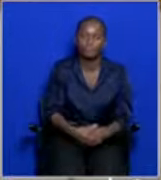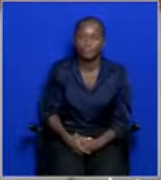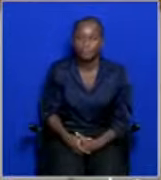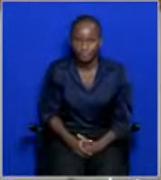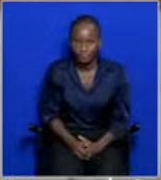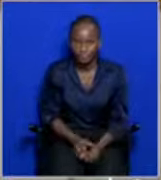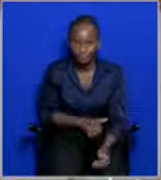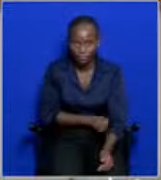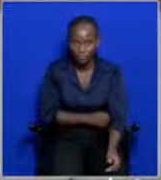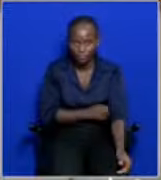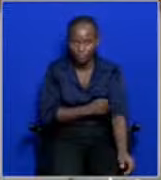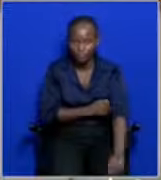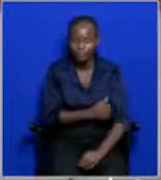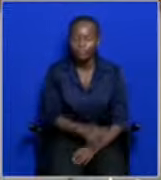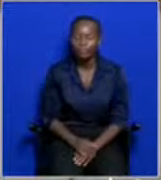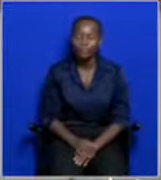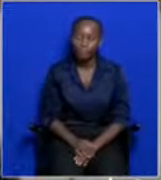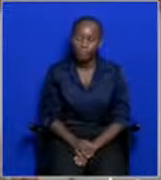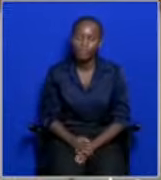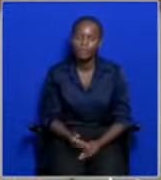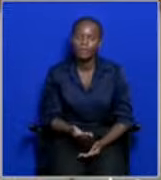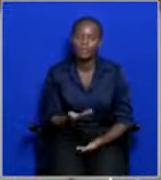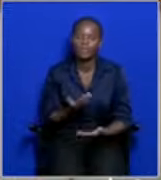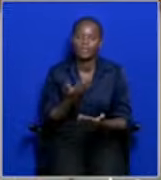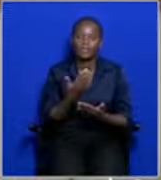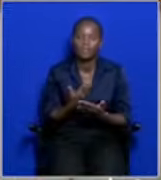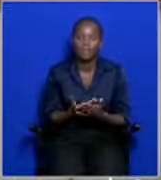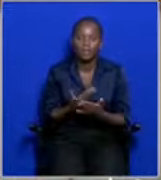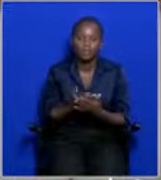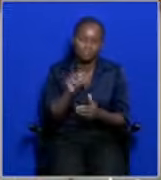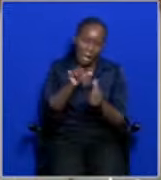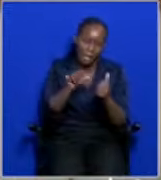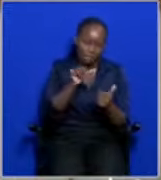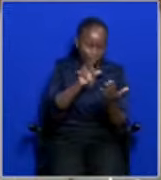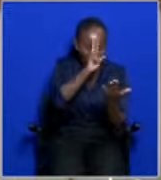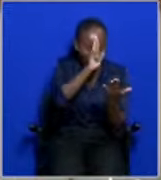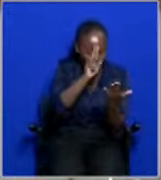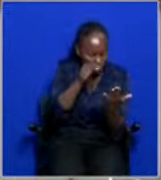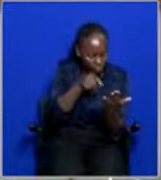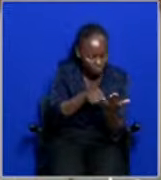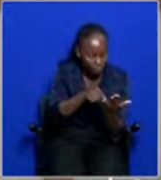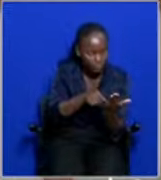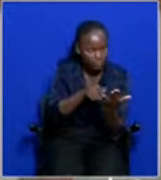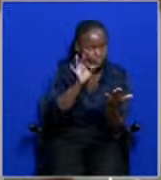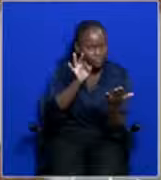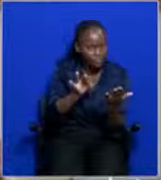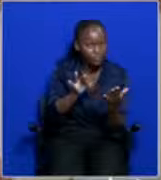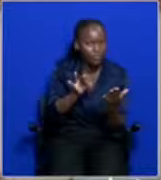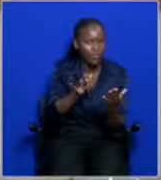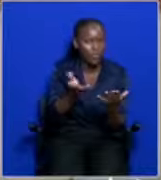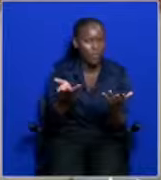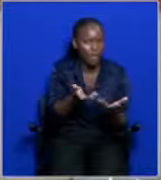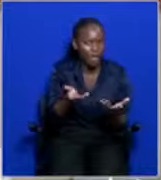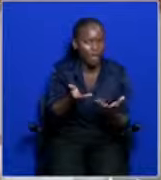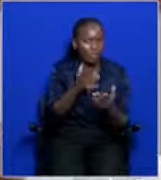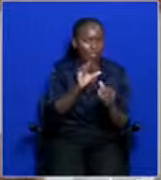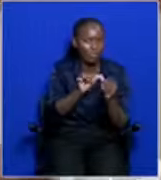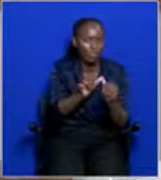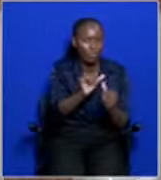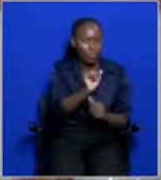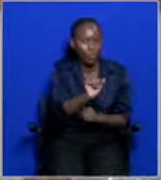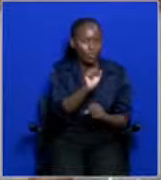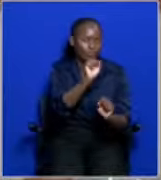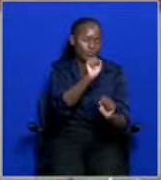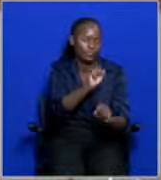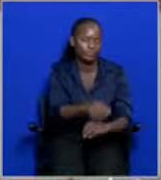we were and find our place and take up your testimony from there. And for that purpose, I would like us